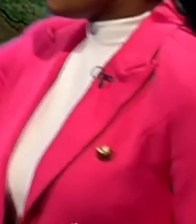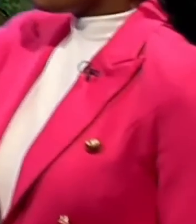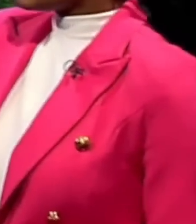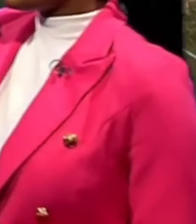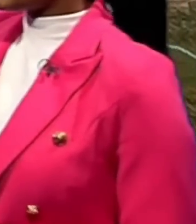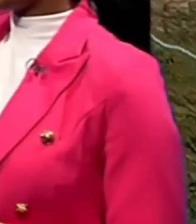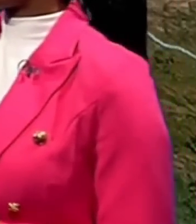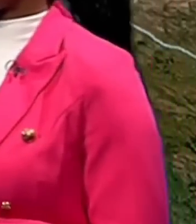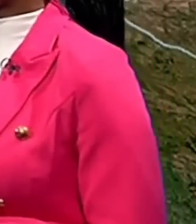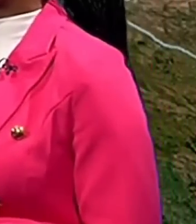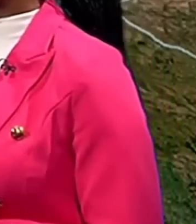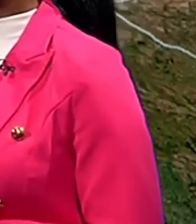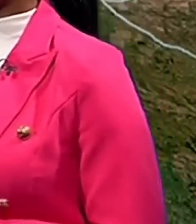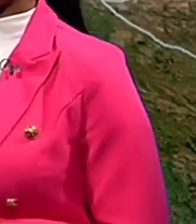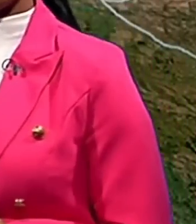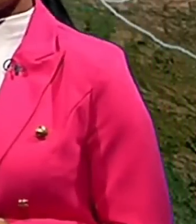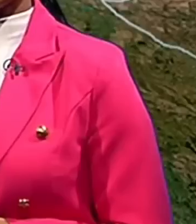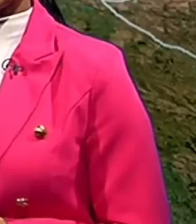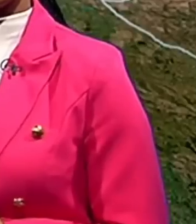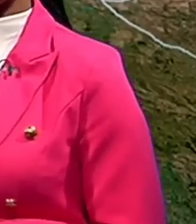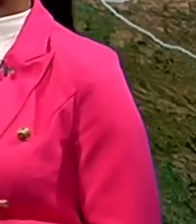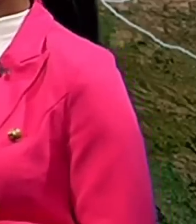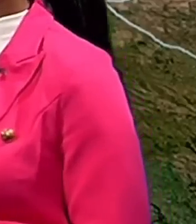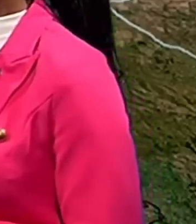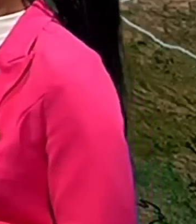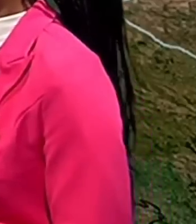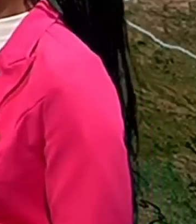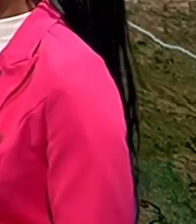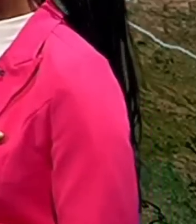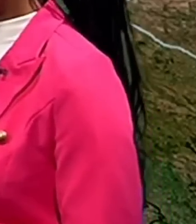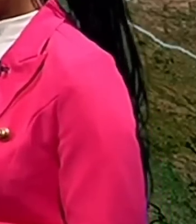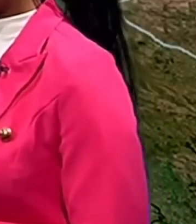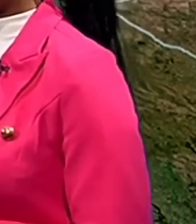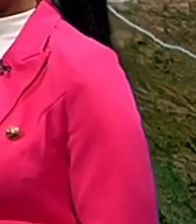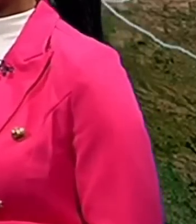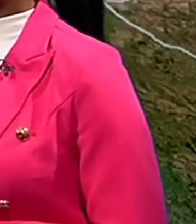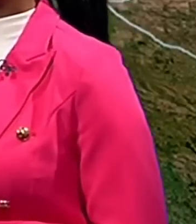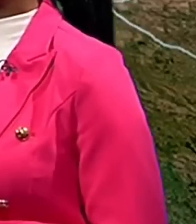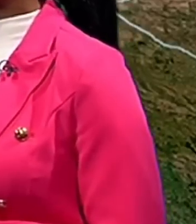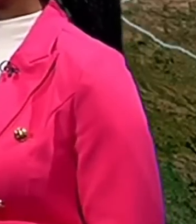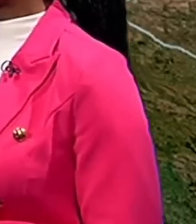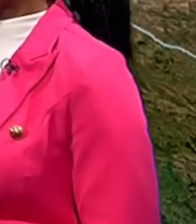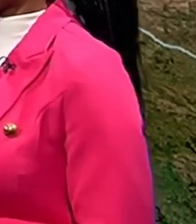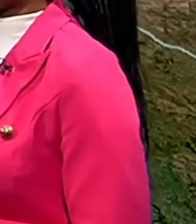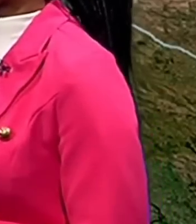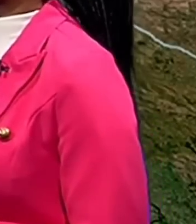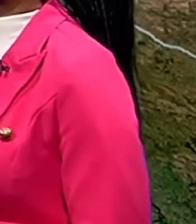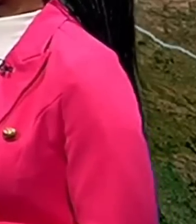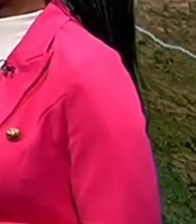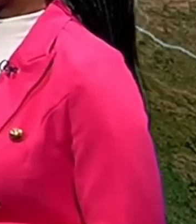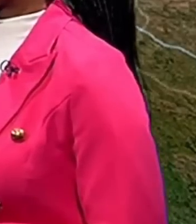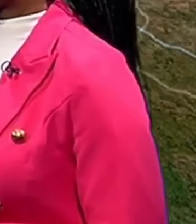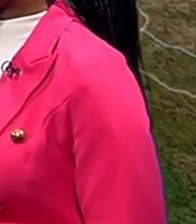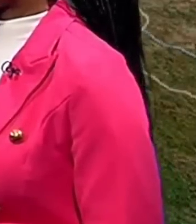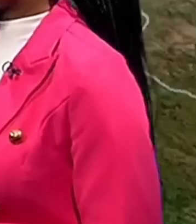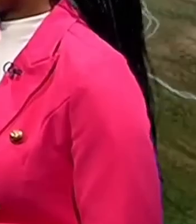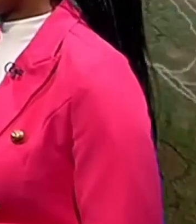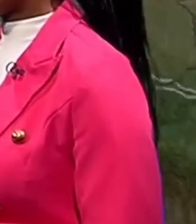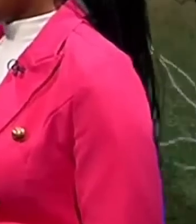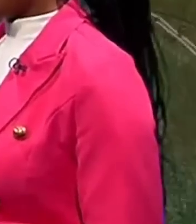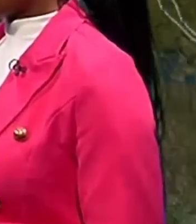pula Bothaville ka digata di le 6 go ya go di le 15 mo Thapameng Welcome ka digata di le 3 go ya go di le 16